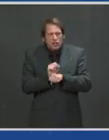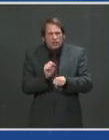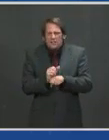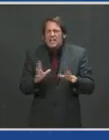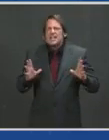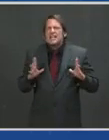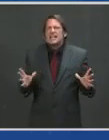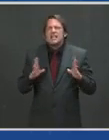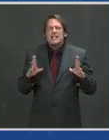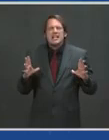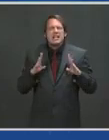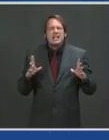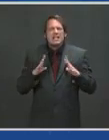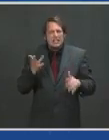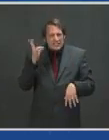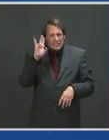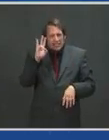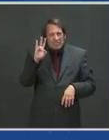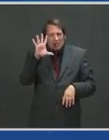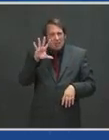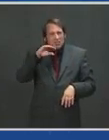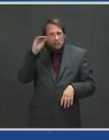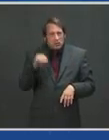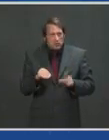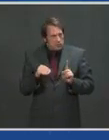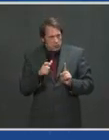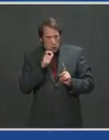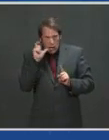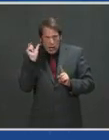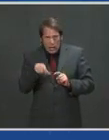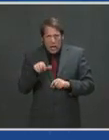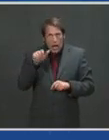75% don't need an associate's degree.